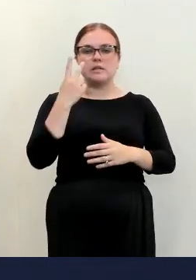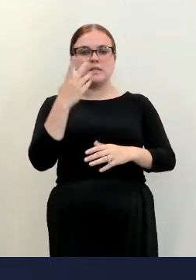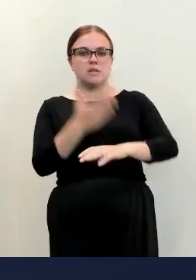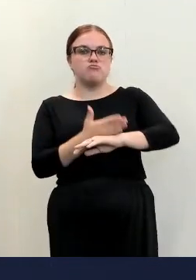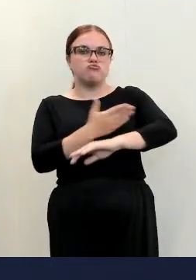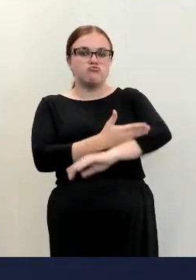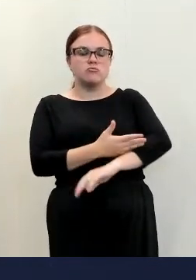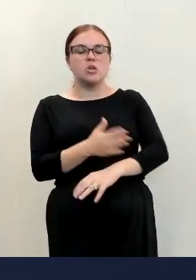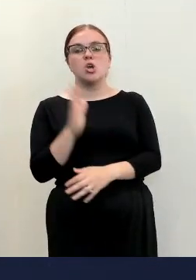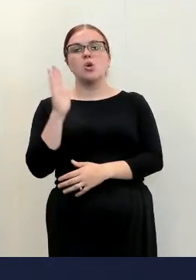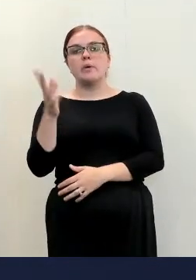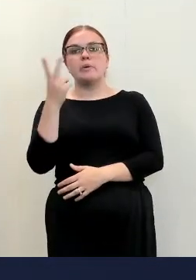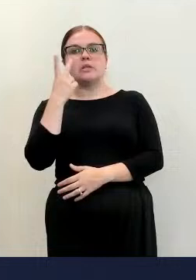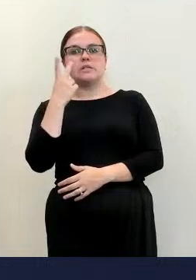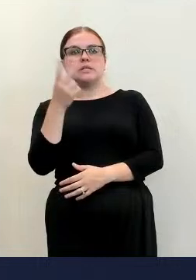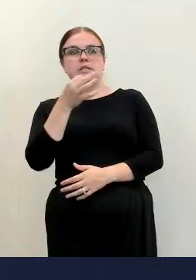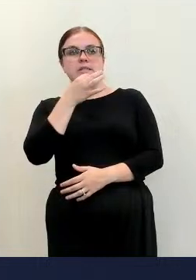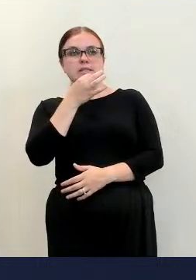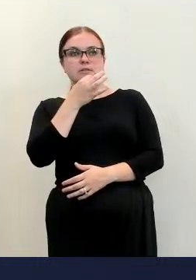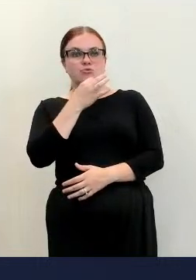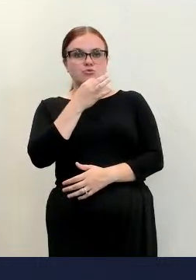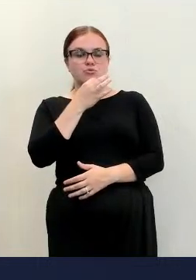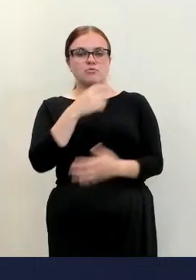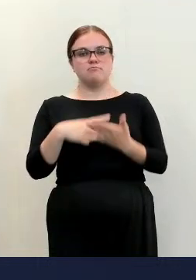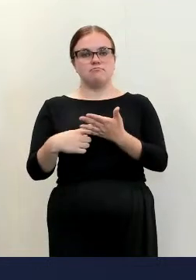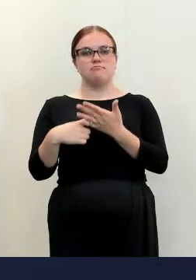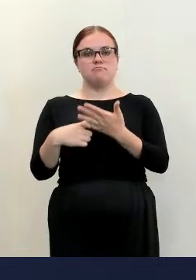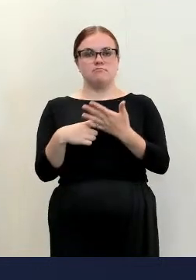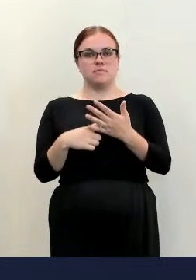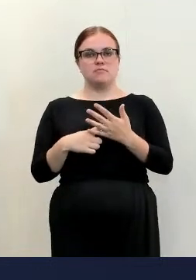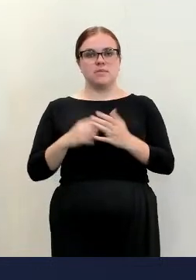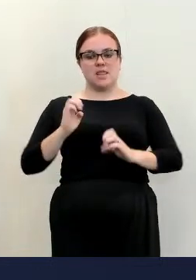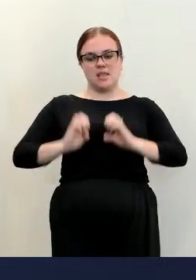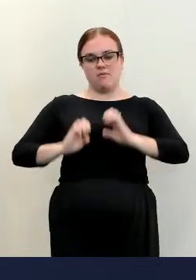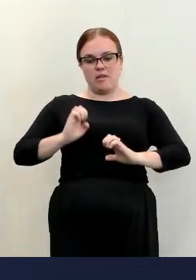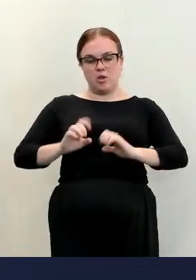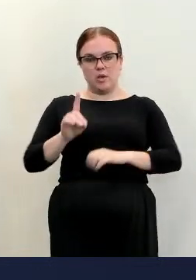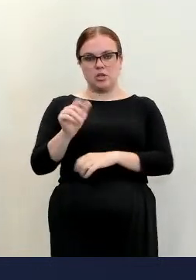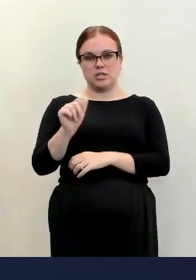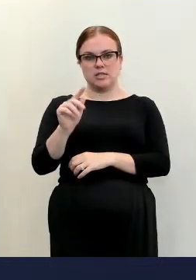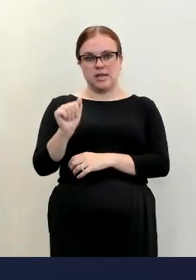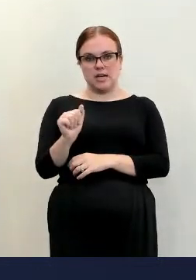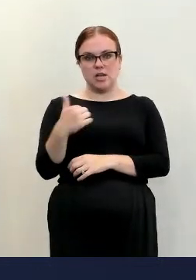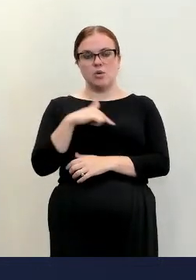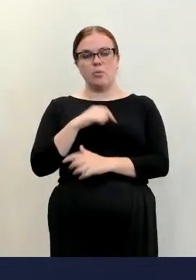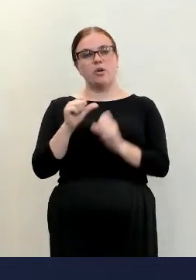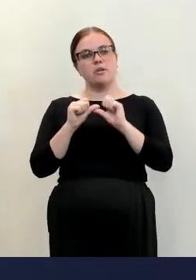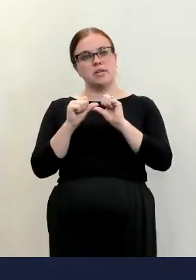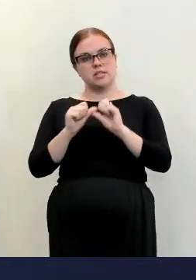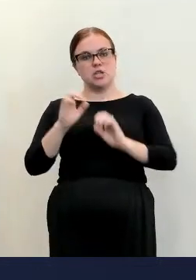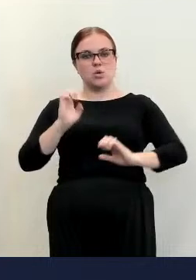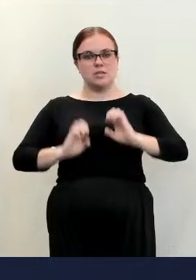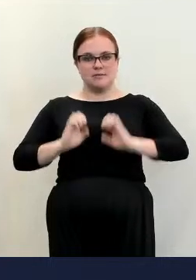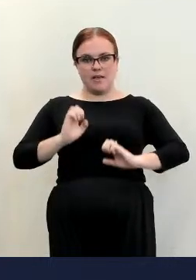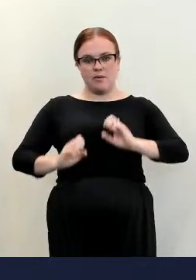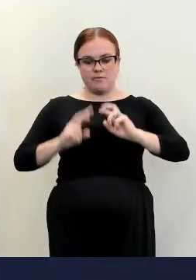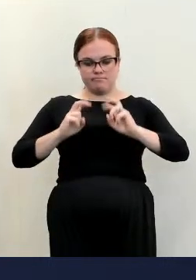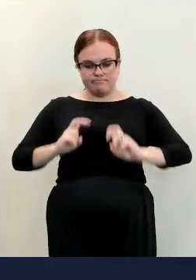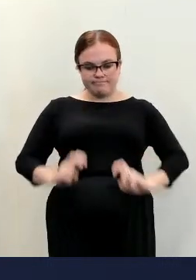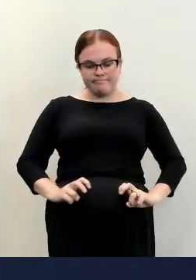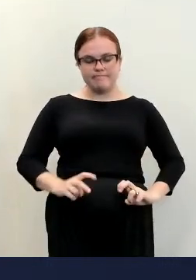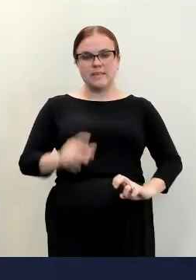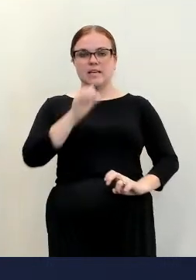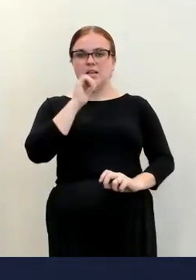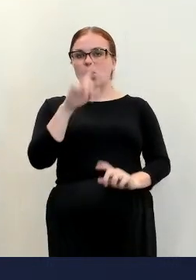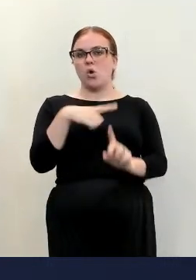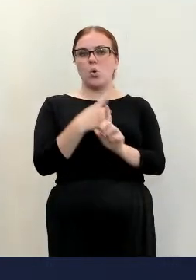going to start to soon, start to talk about the evaluation data, because again, we're continuing to evaluate it. Not only